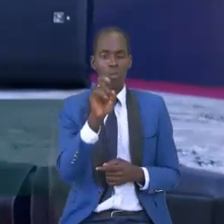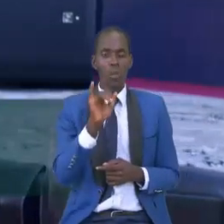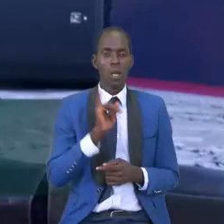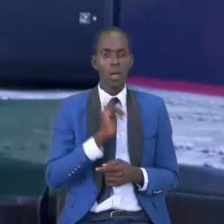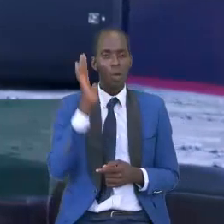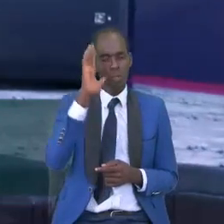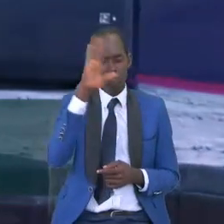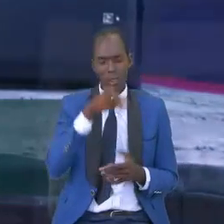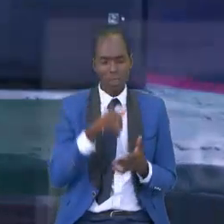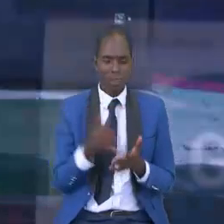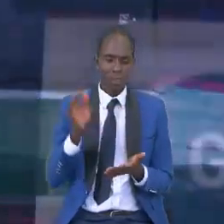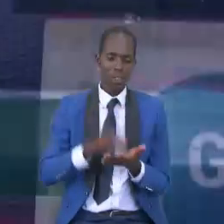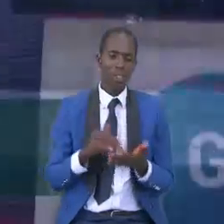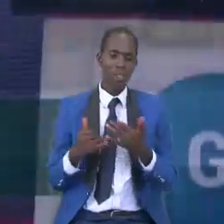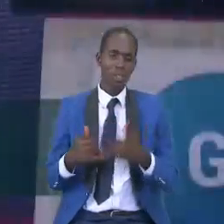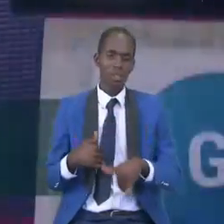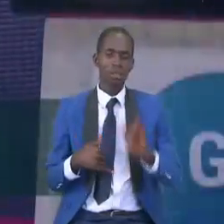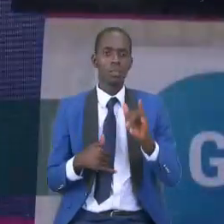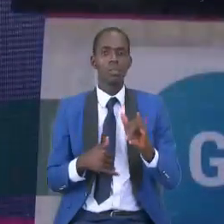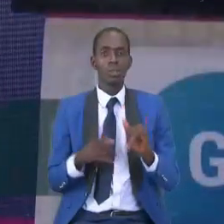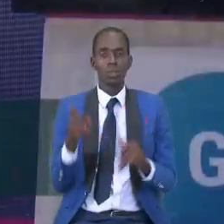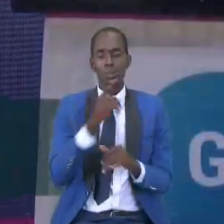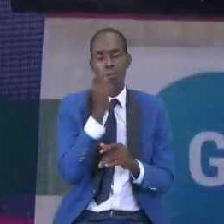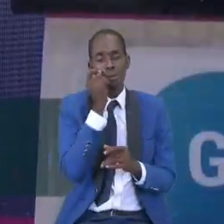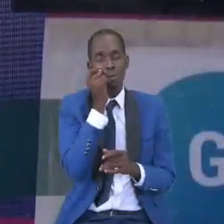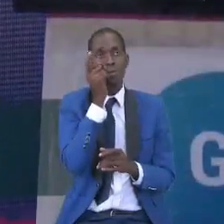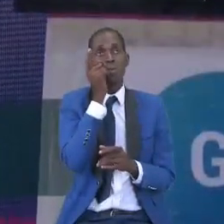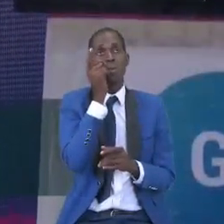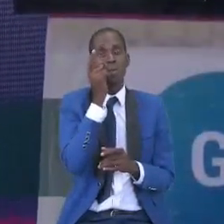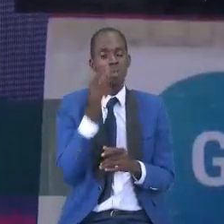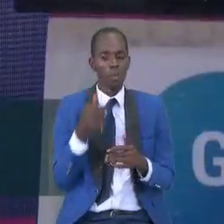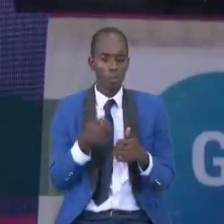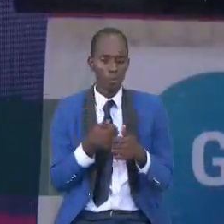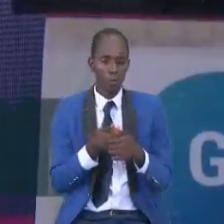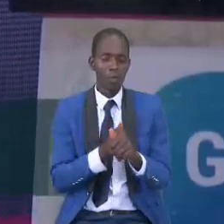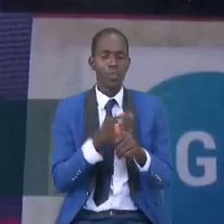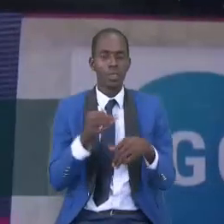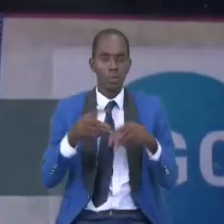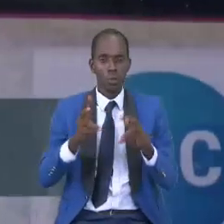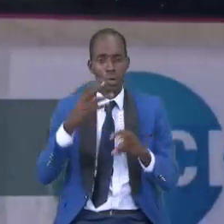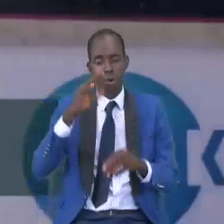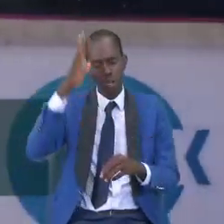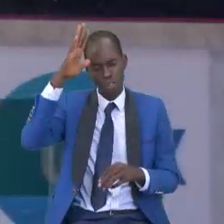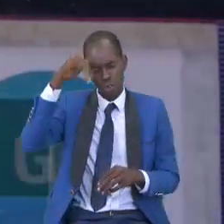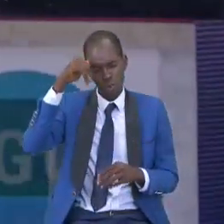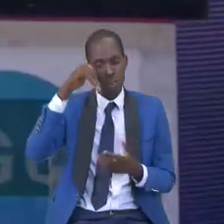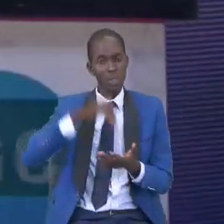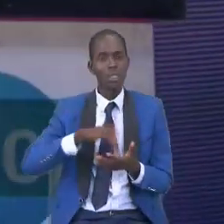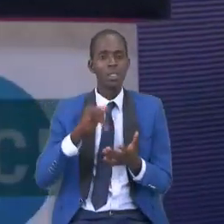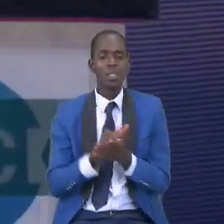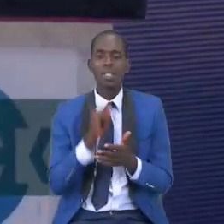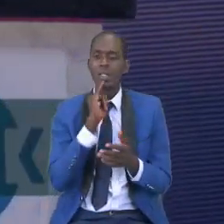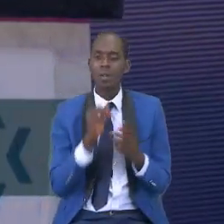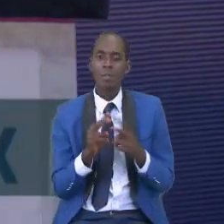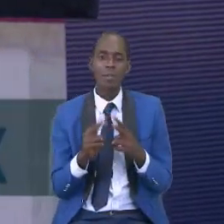wake up and then they follow the path of rebellion again. That is very dangerous. We're coming to point number three now. Point